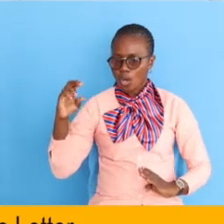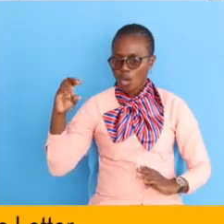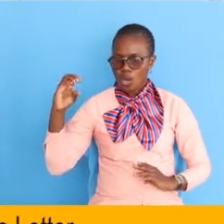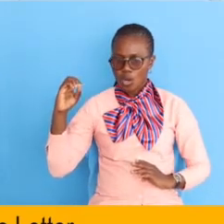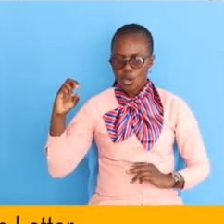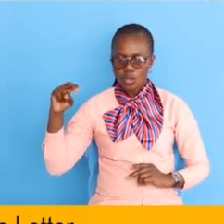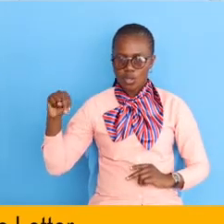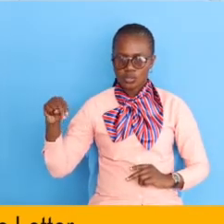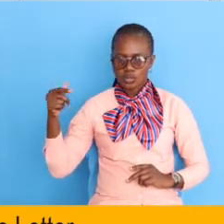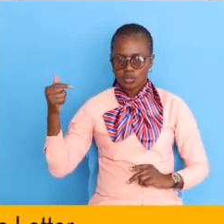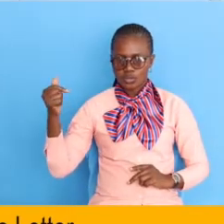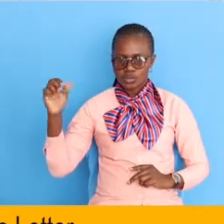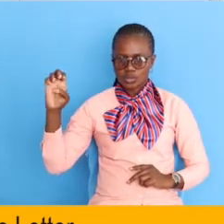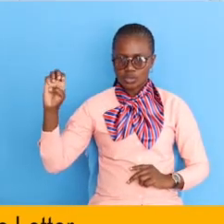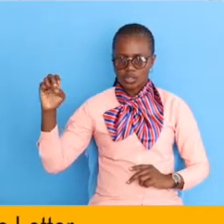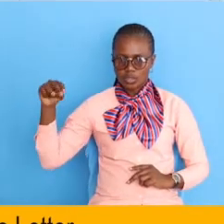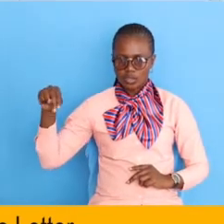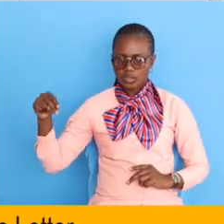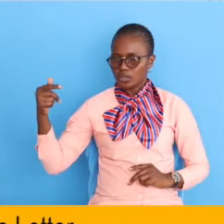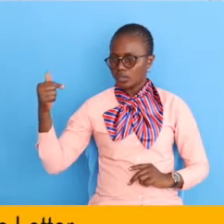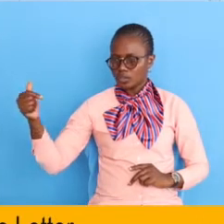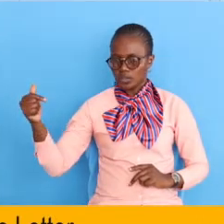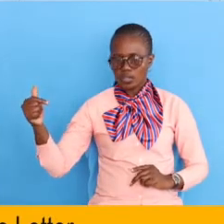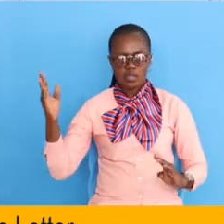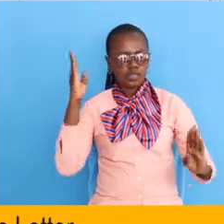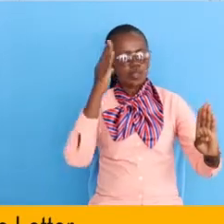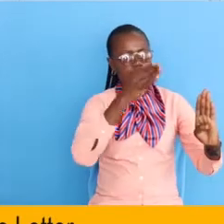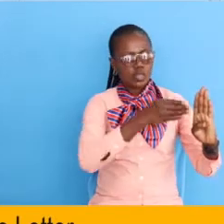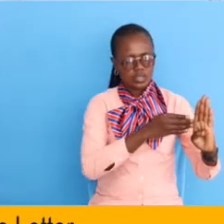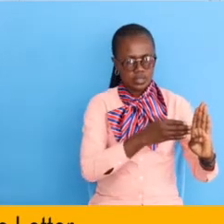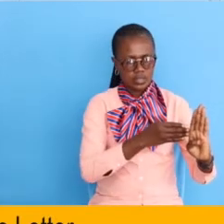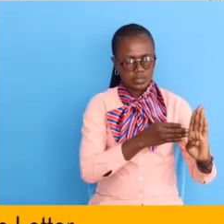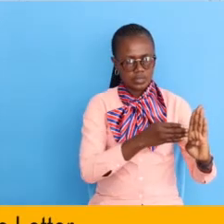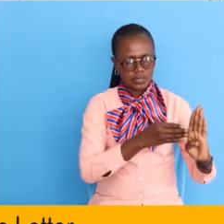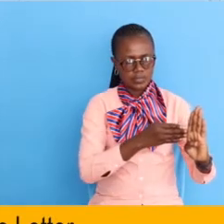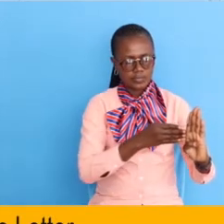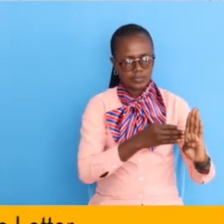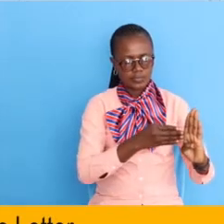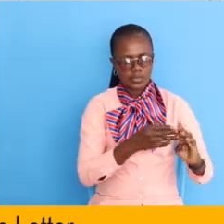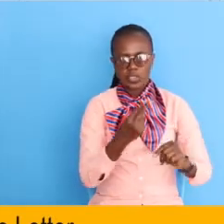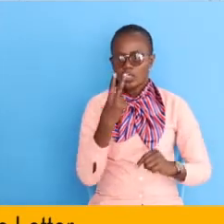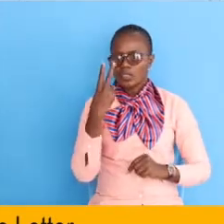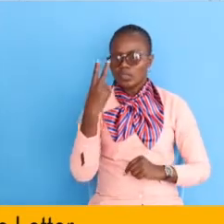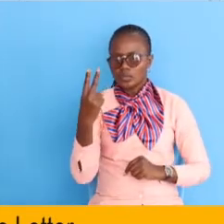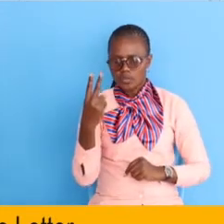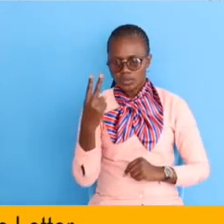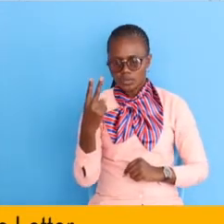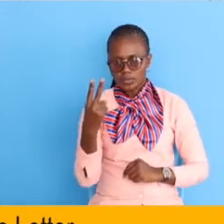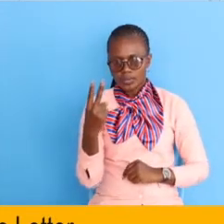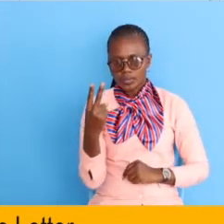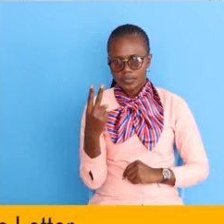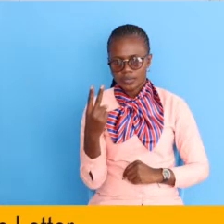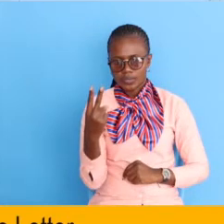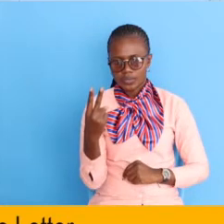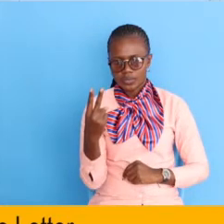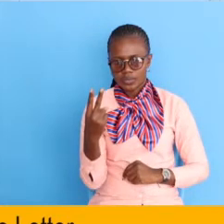Now, as we said, content and heading, there are two things that what